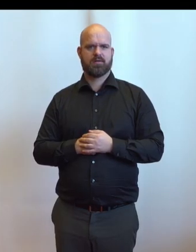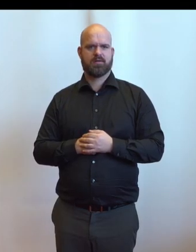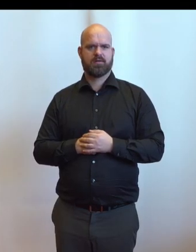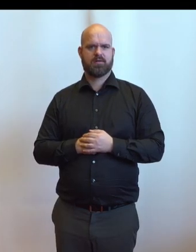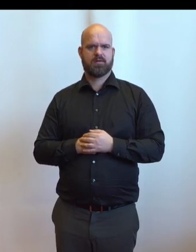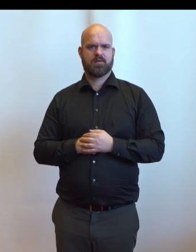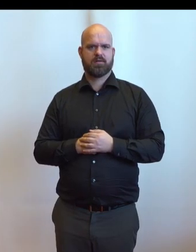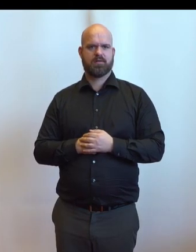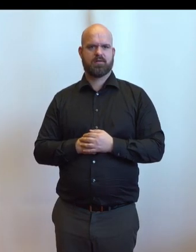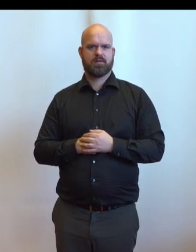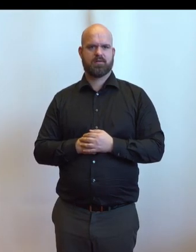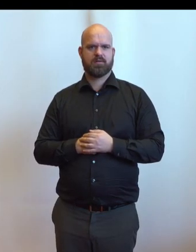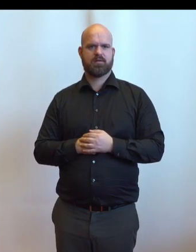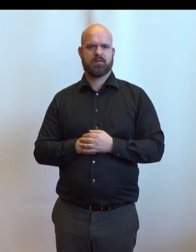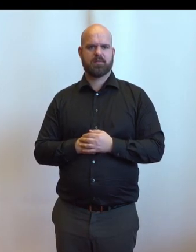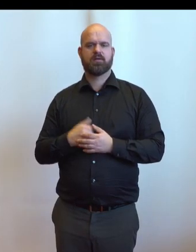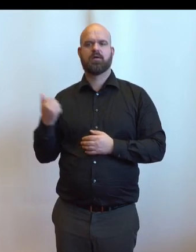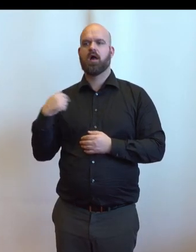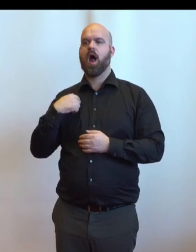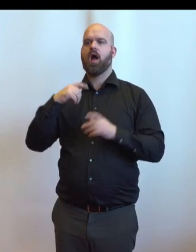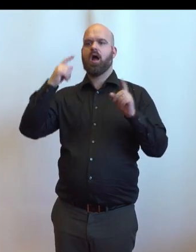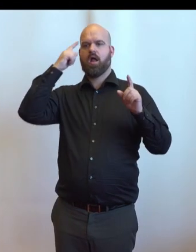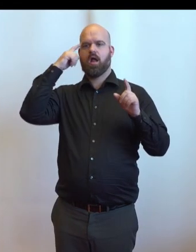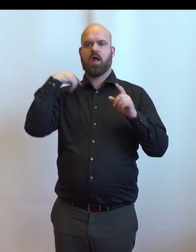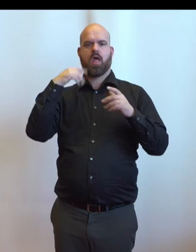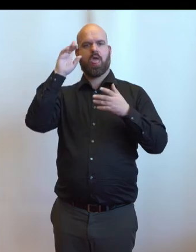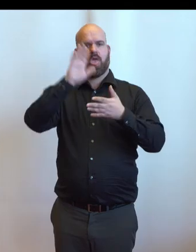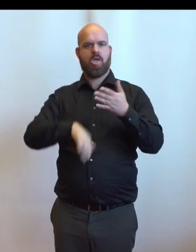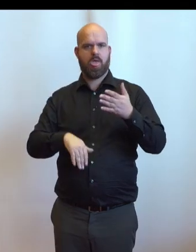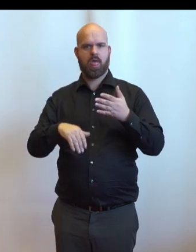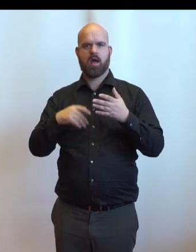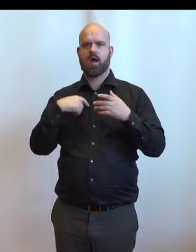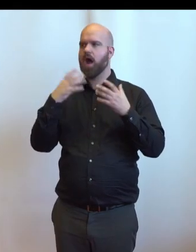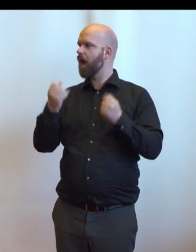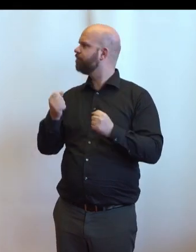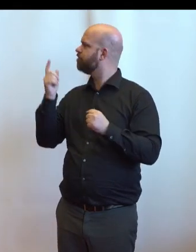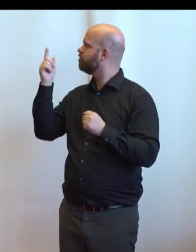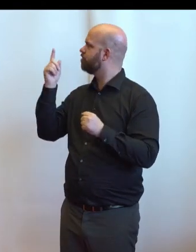it open the whole time, Stefan, or is it at particular points?